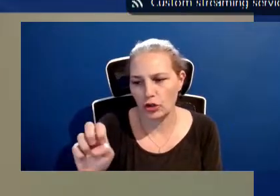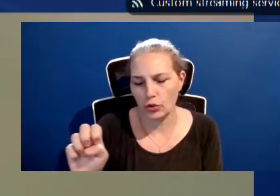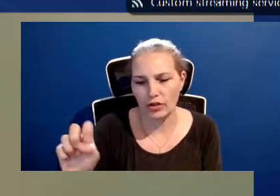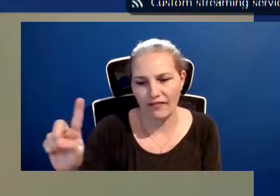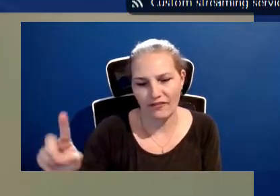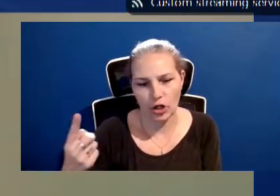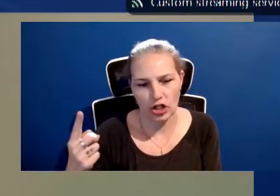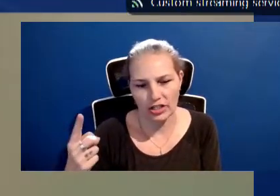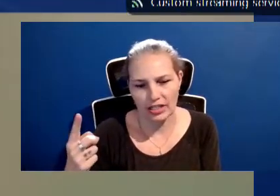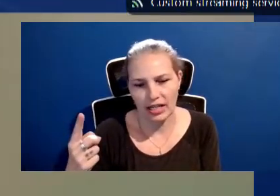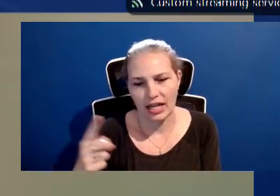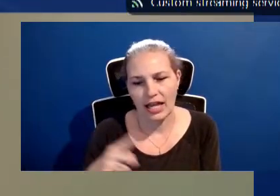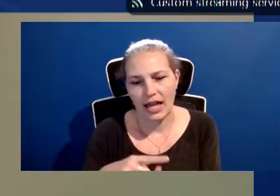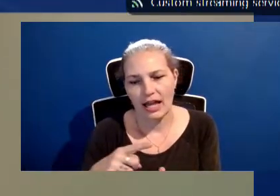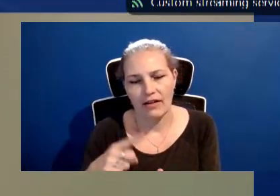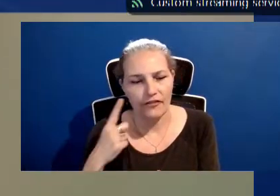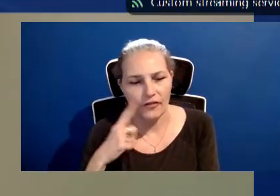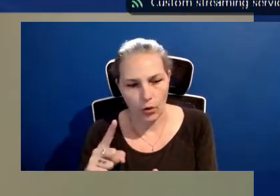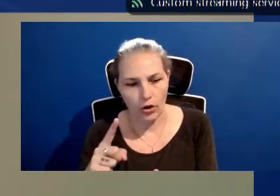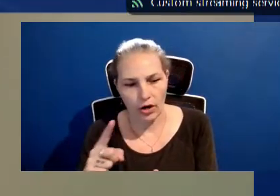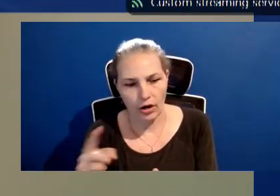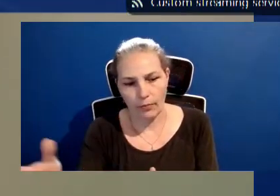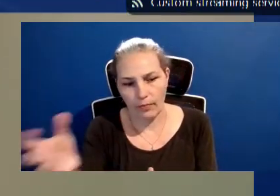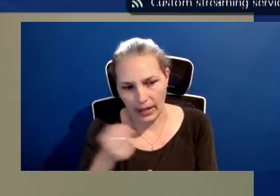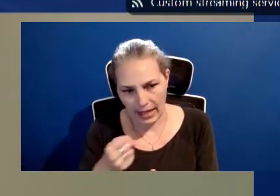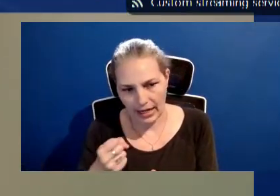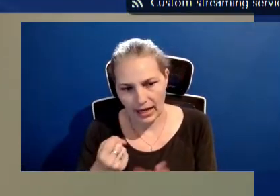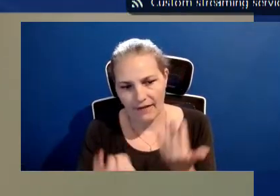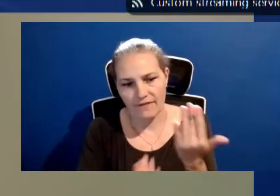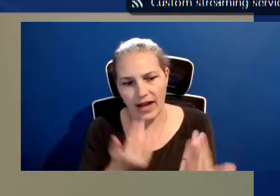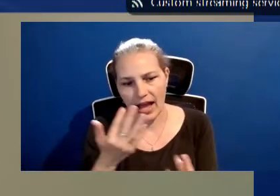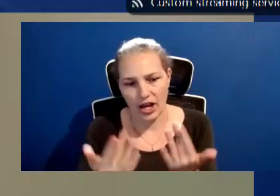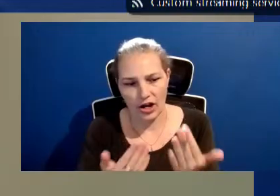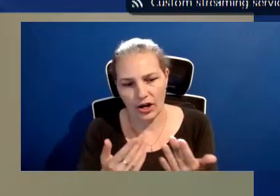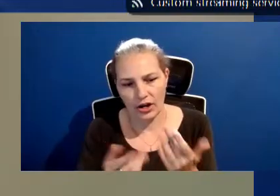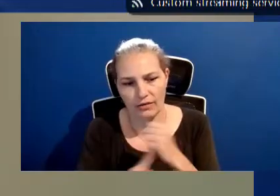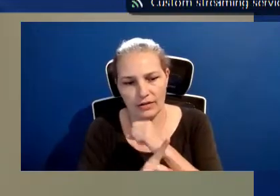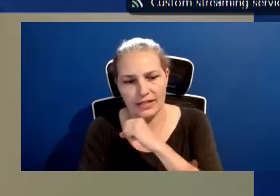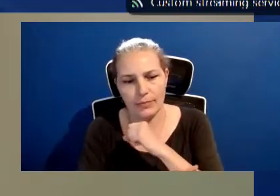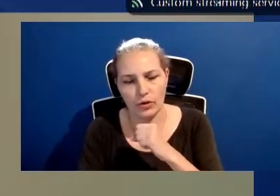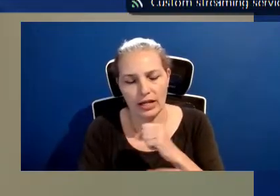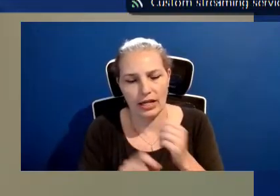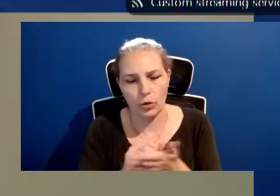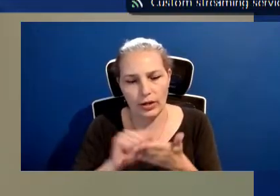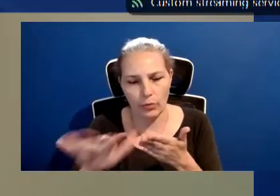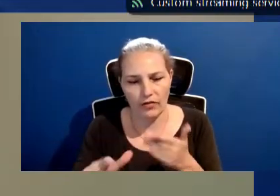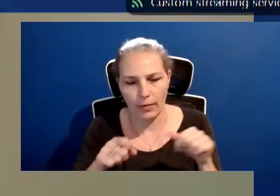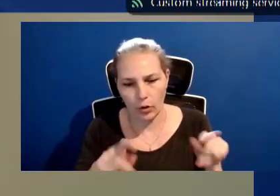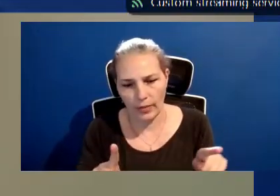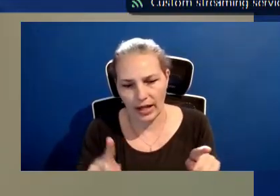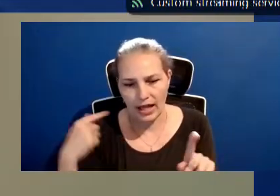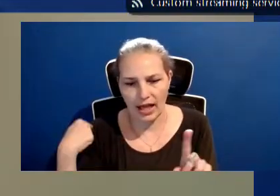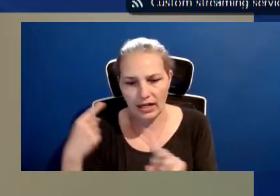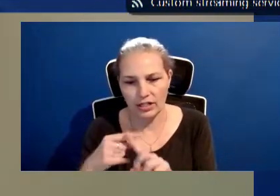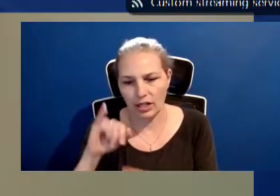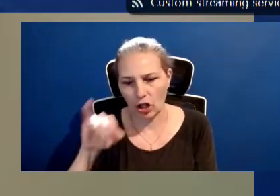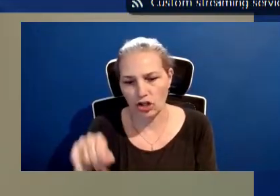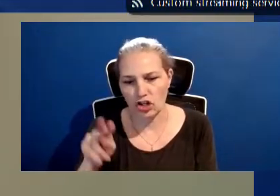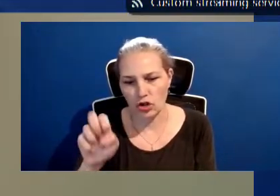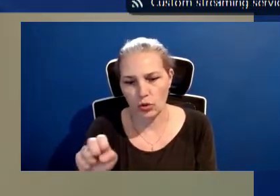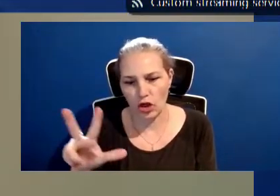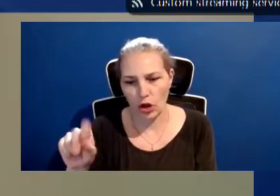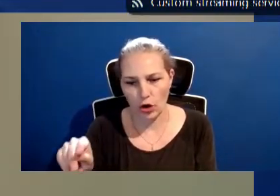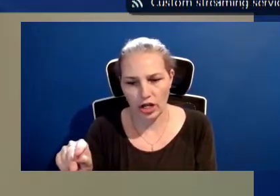June 30th to clear their property from fire ash and debris. So folks who failed to do that, we